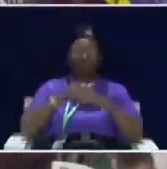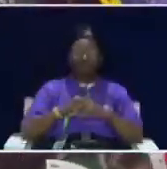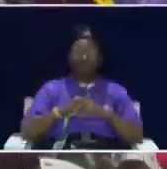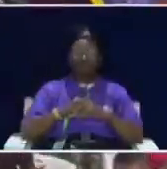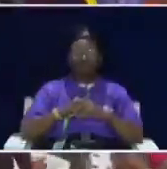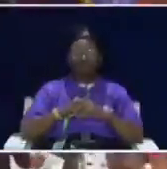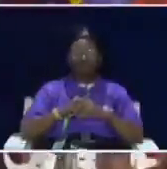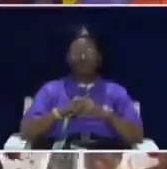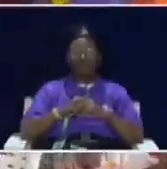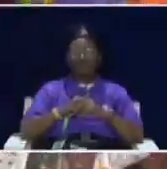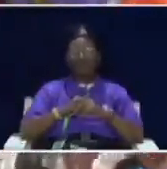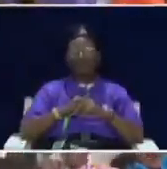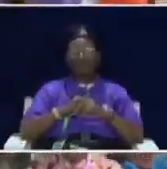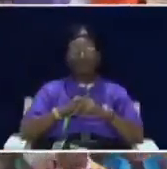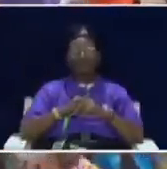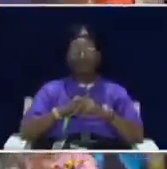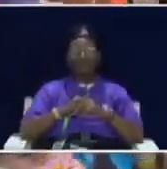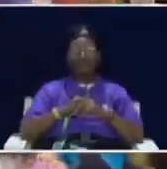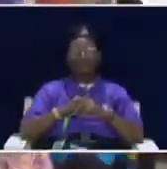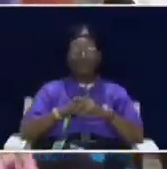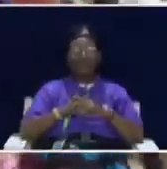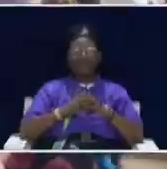Thank you for loving me.